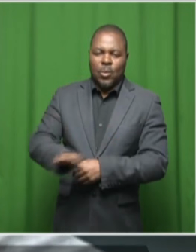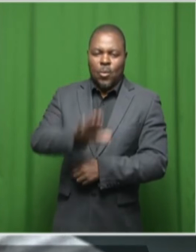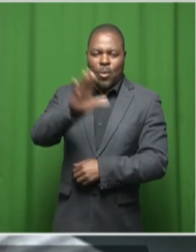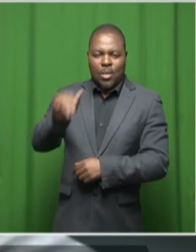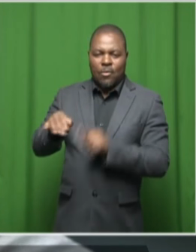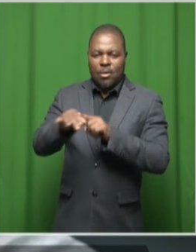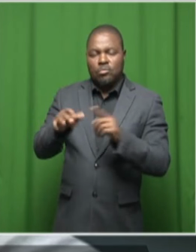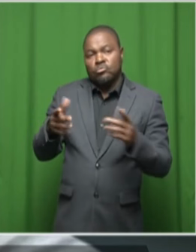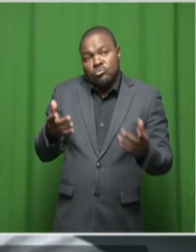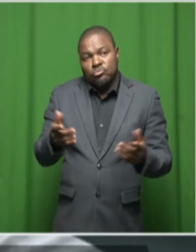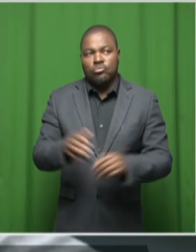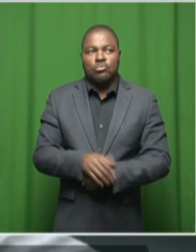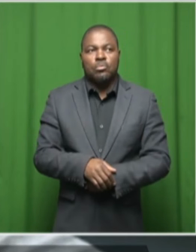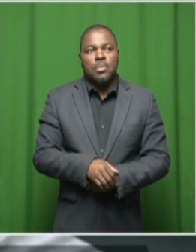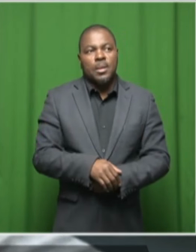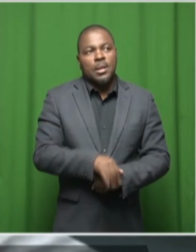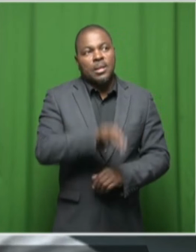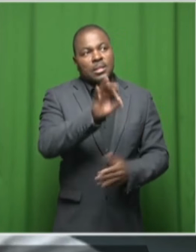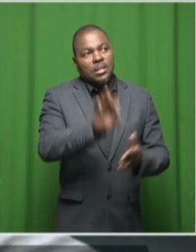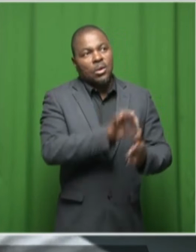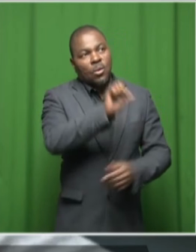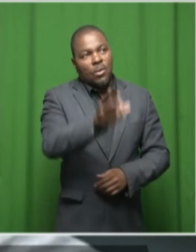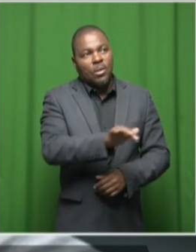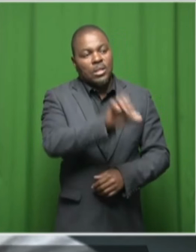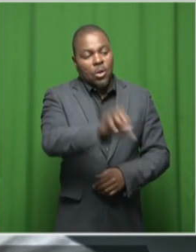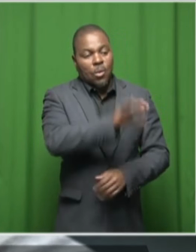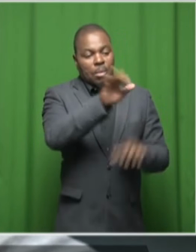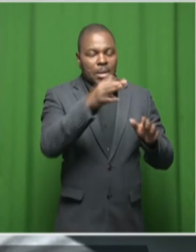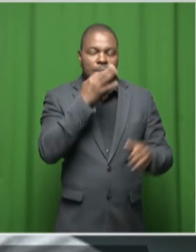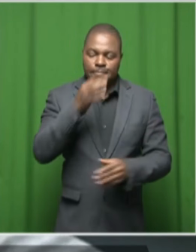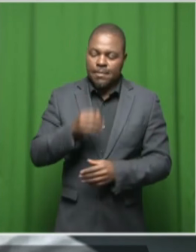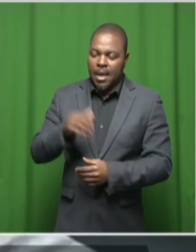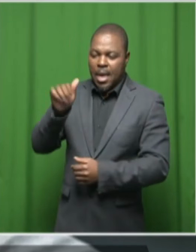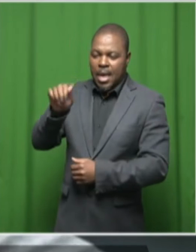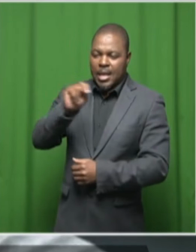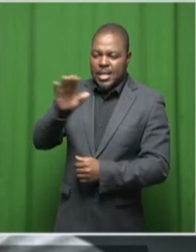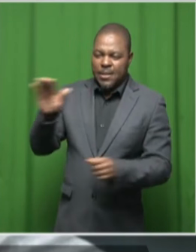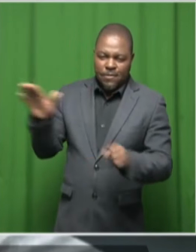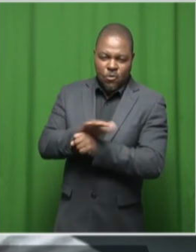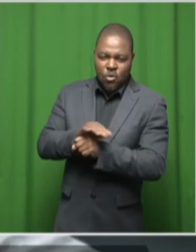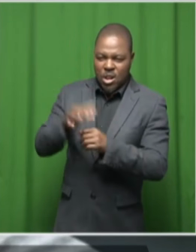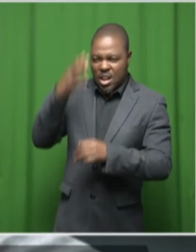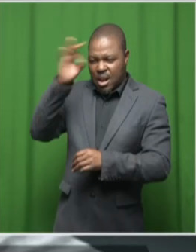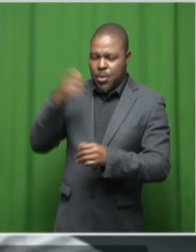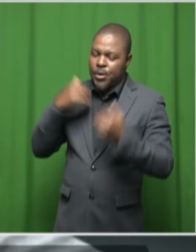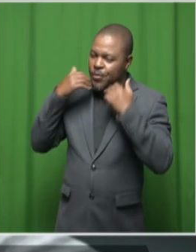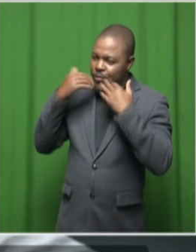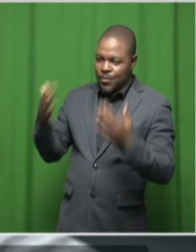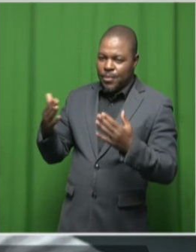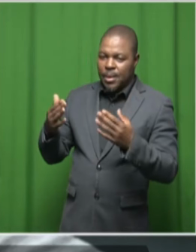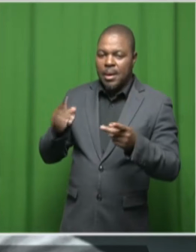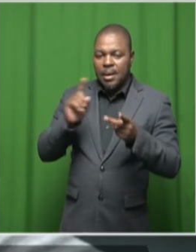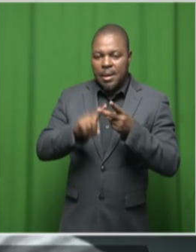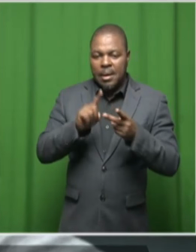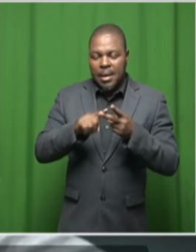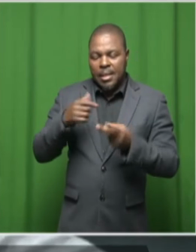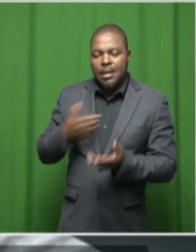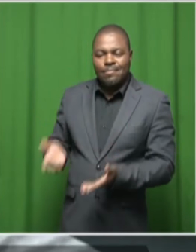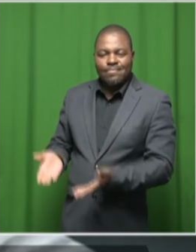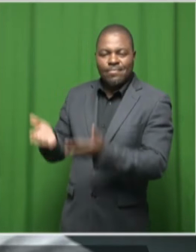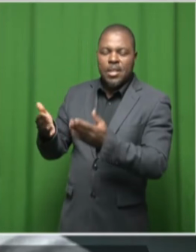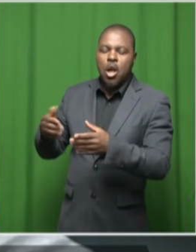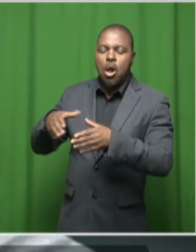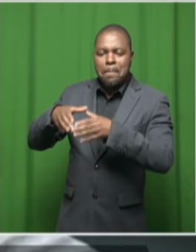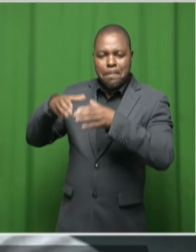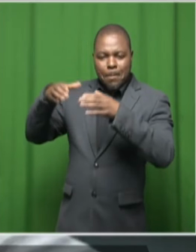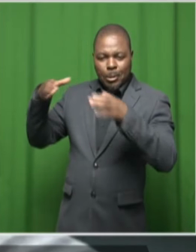that voted to say, we don't want the ANC in government, but we still want them to have quite a large majority within